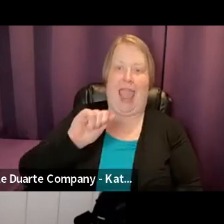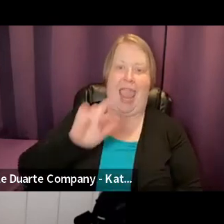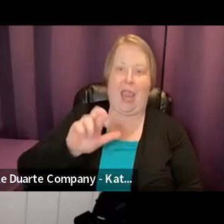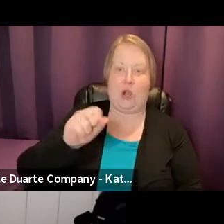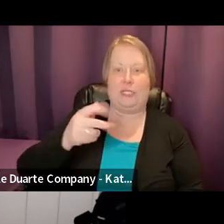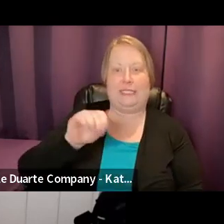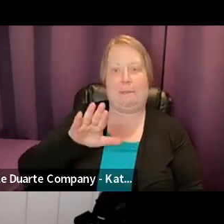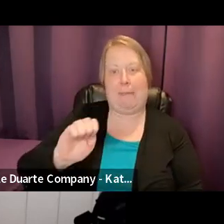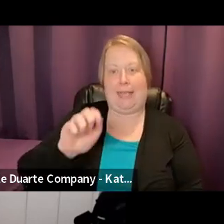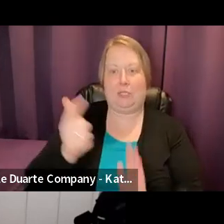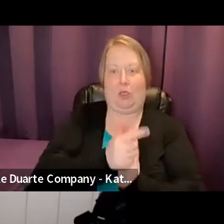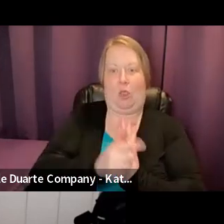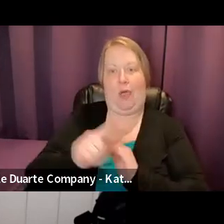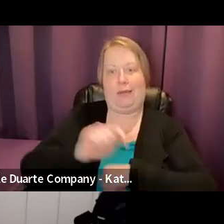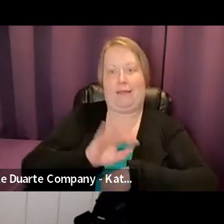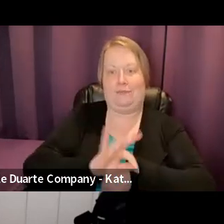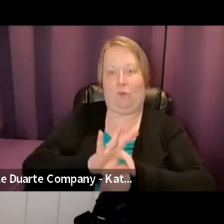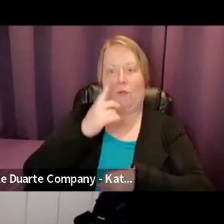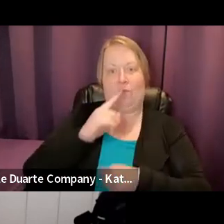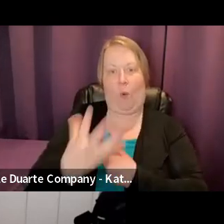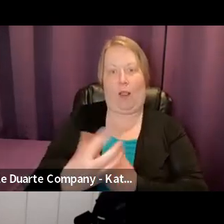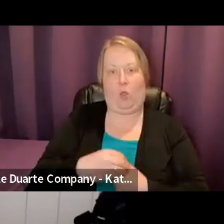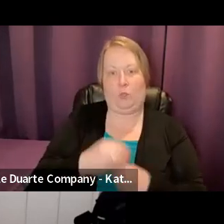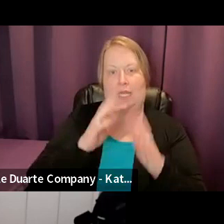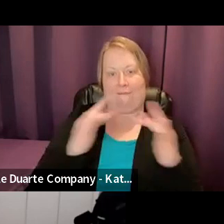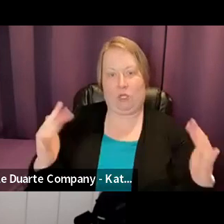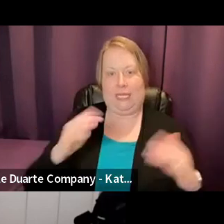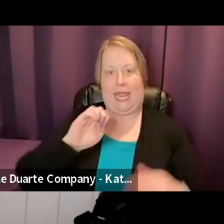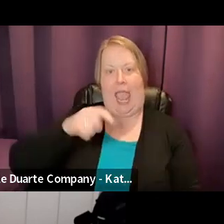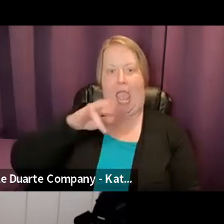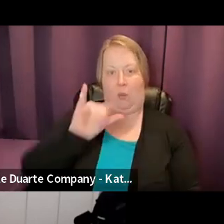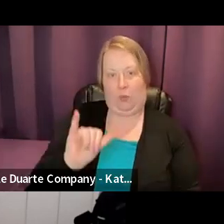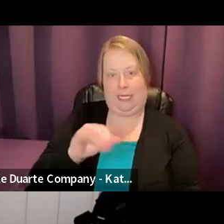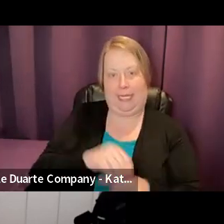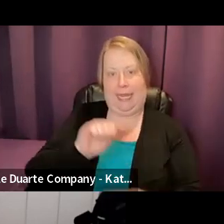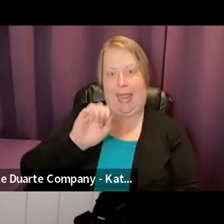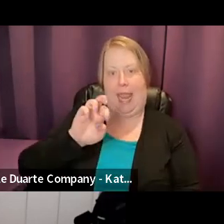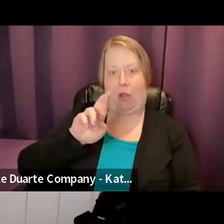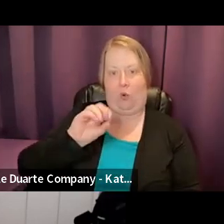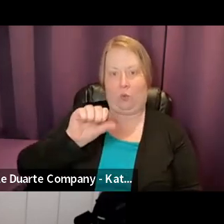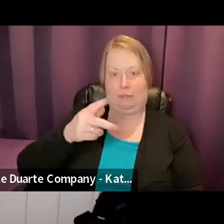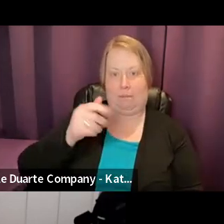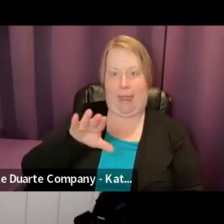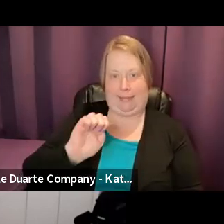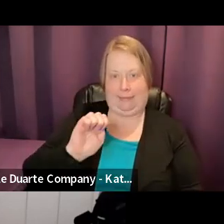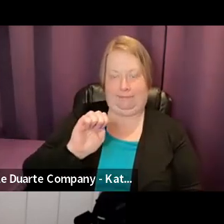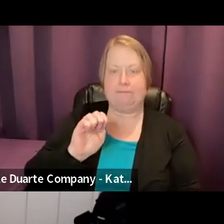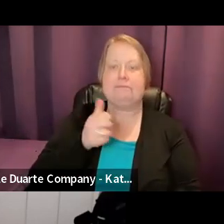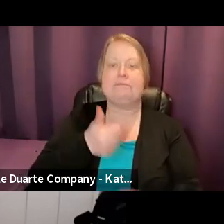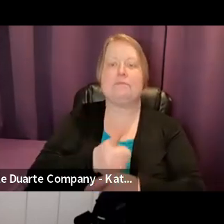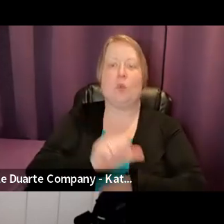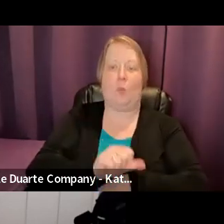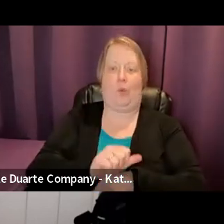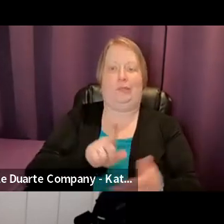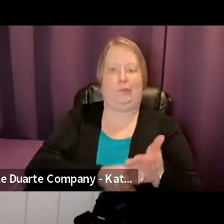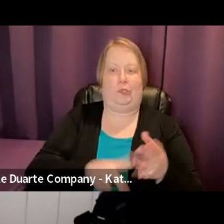Diversity, and Equity in Aerospace. He works as a research director for the Jus Ad Astra project